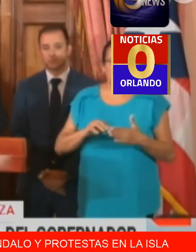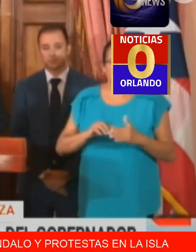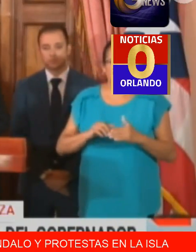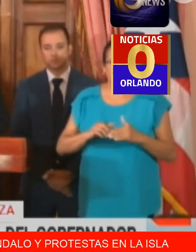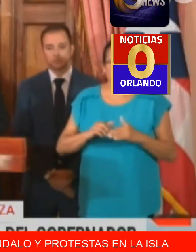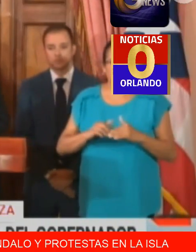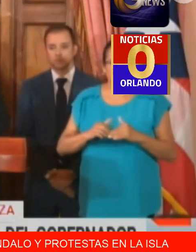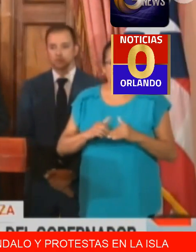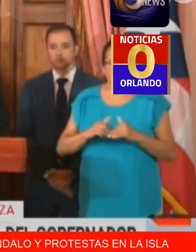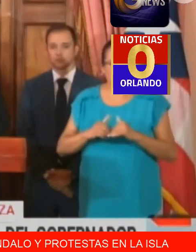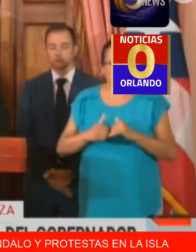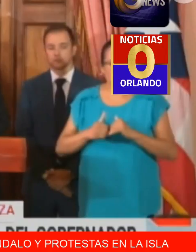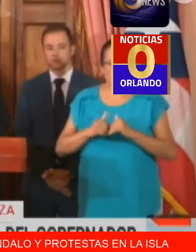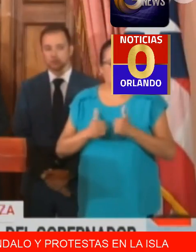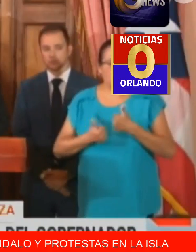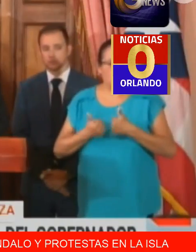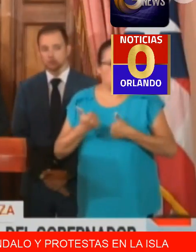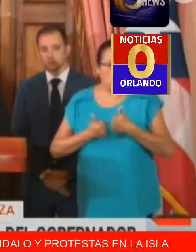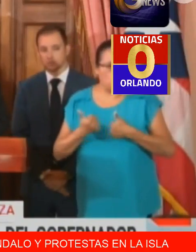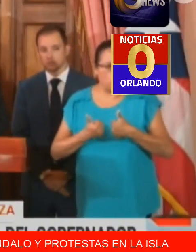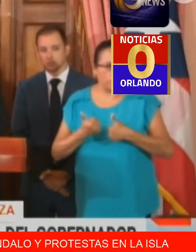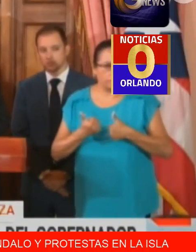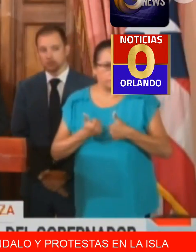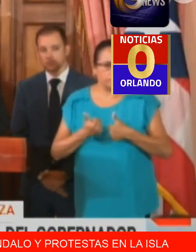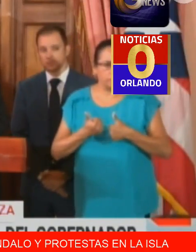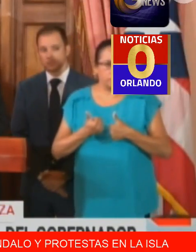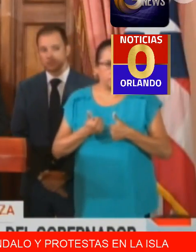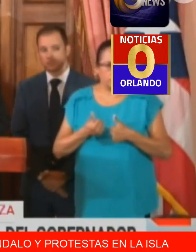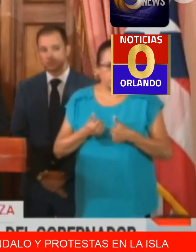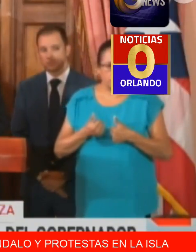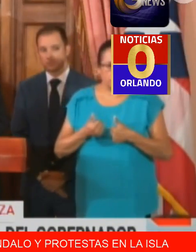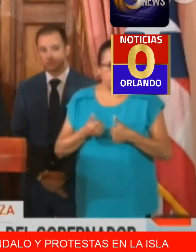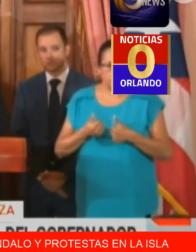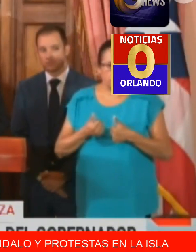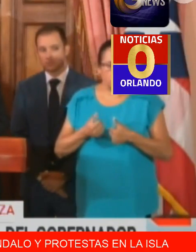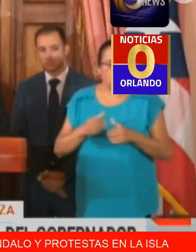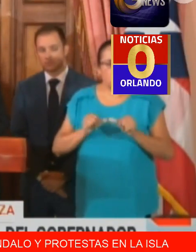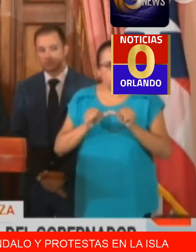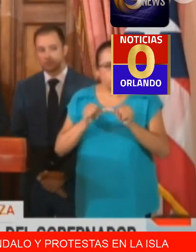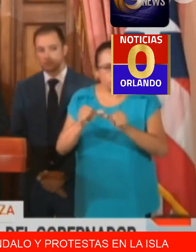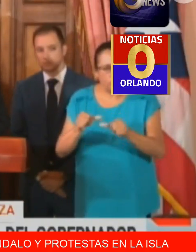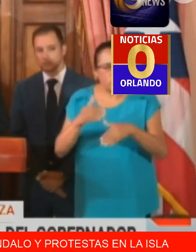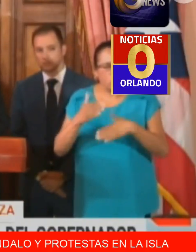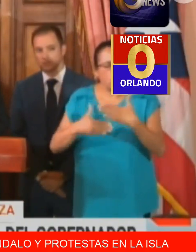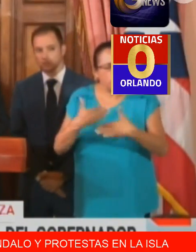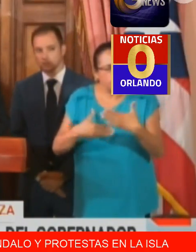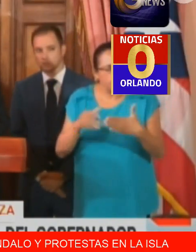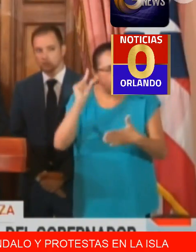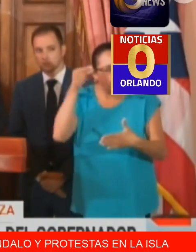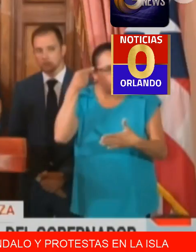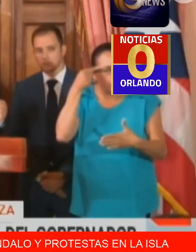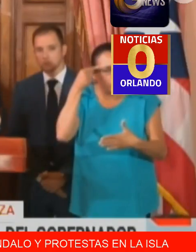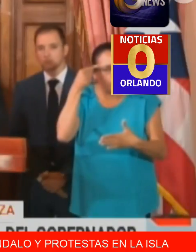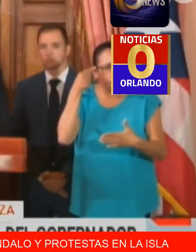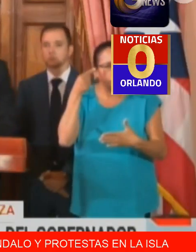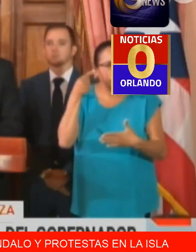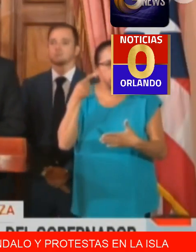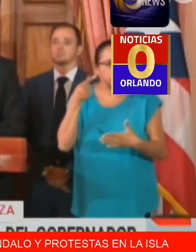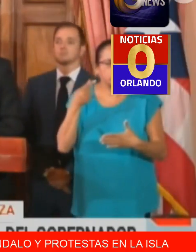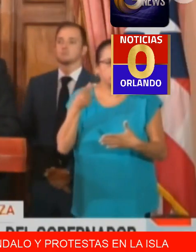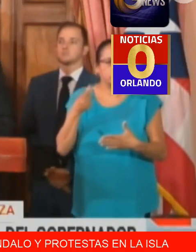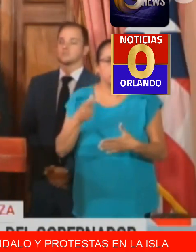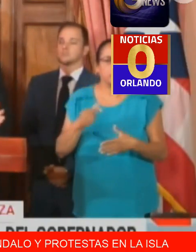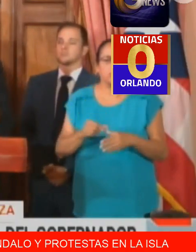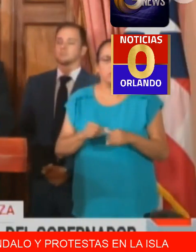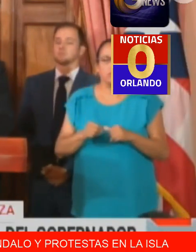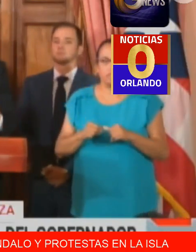what strategy are you using to convince? La pregunta para convencer a los inversionistas sobre que inviertan en